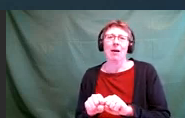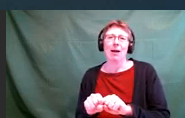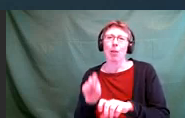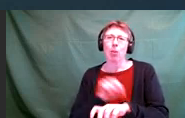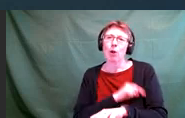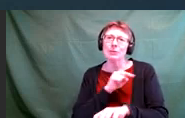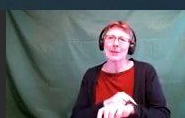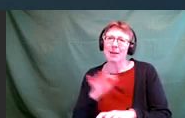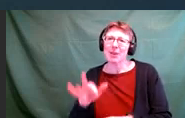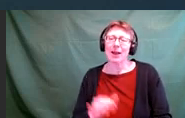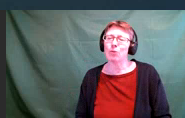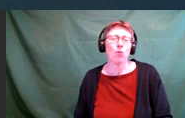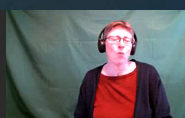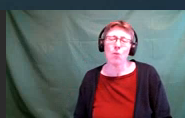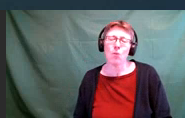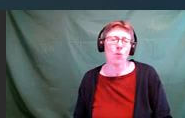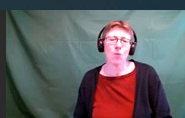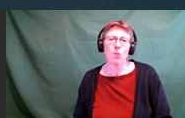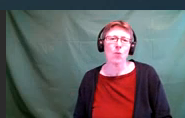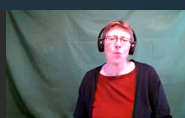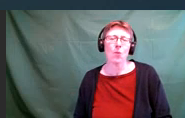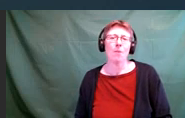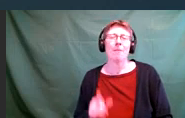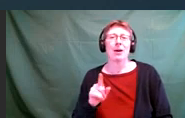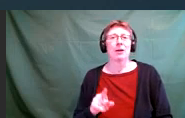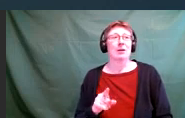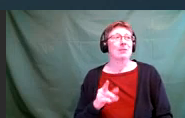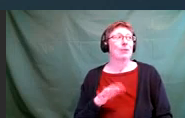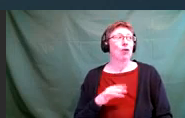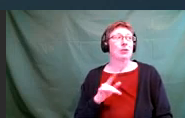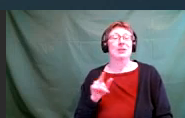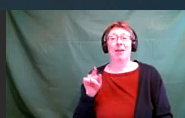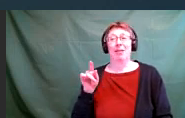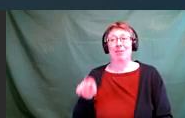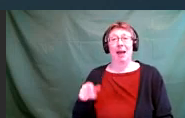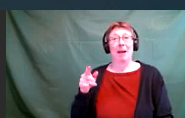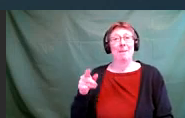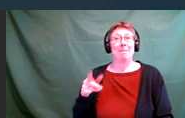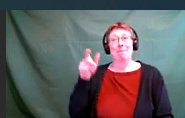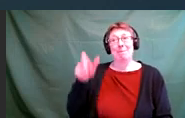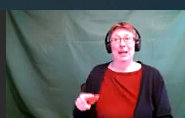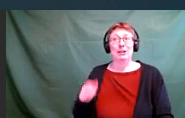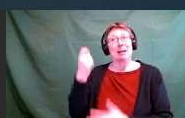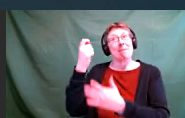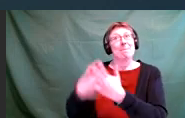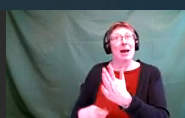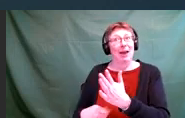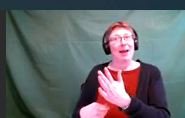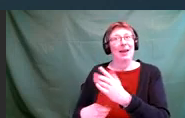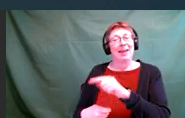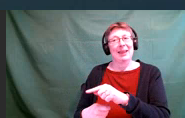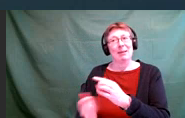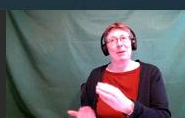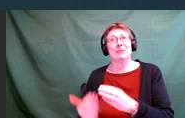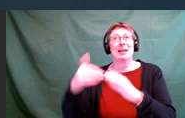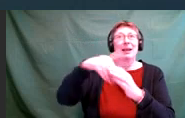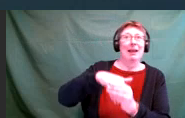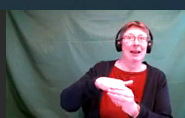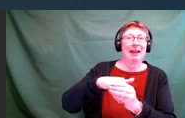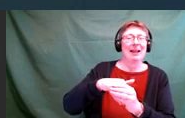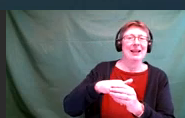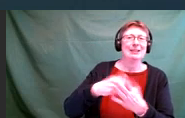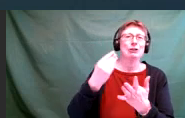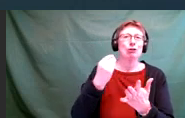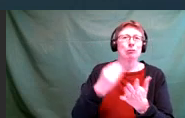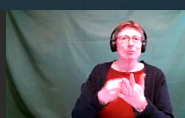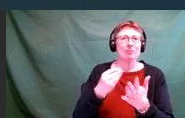long because the fact that somebody's buying them will then be factored into the price of the stock or the price of the